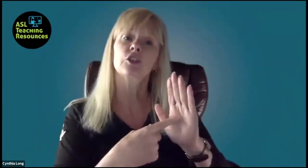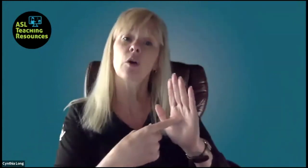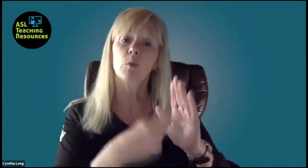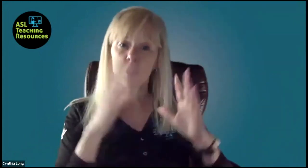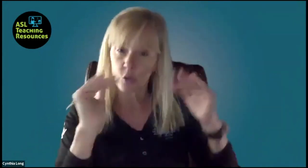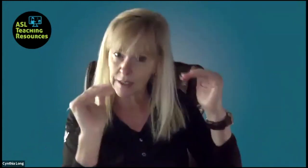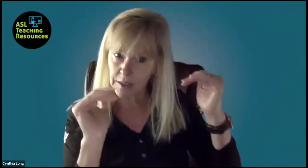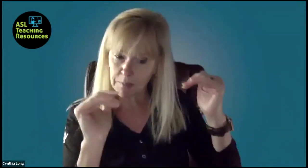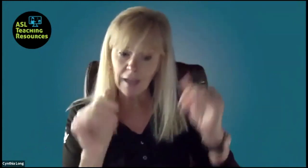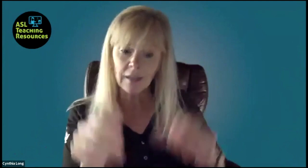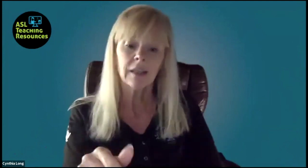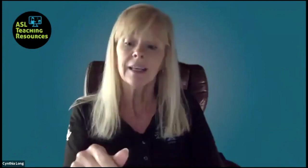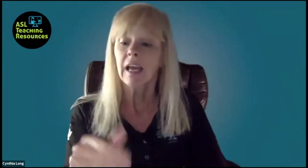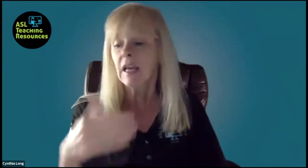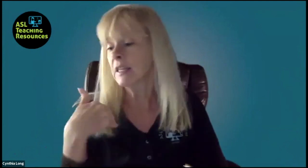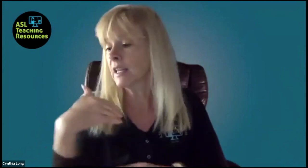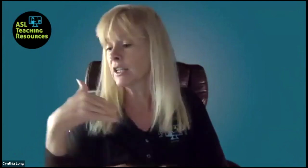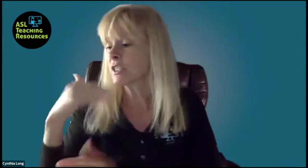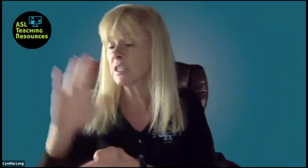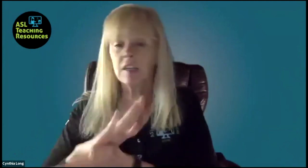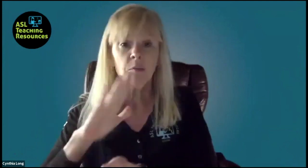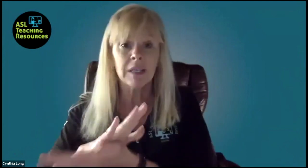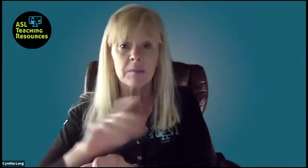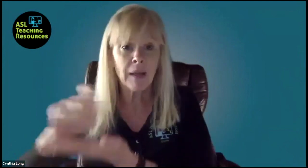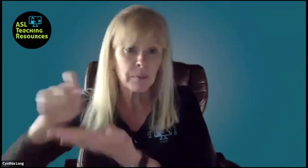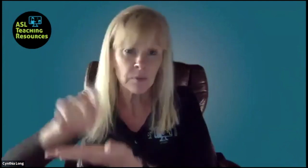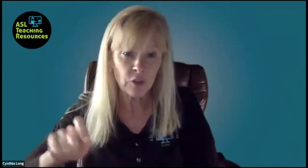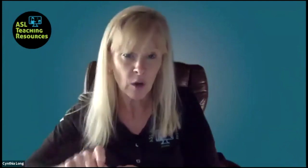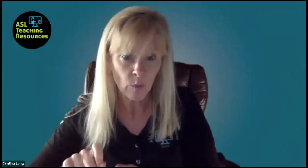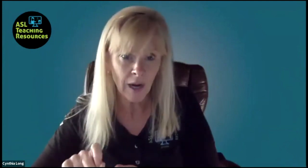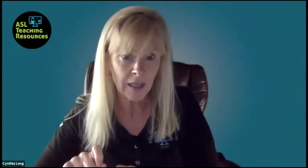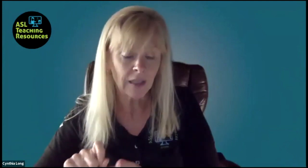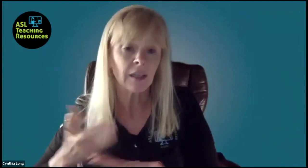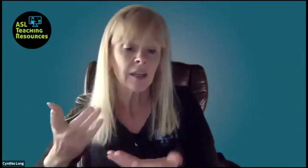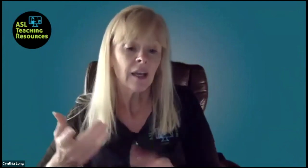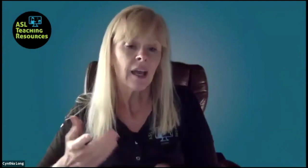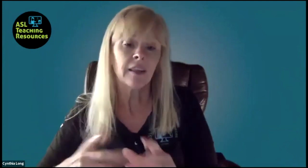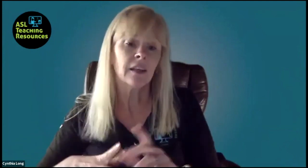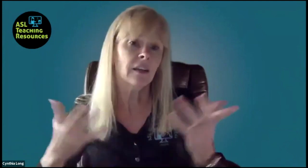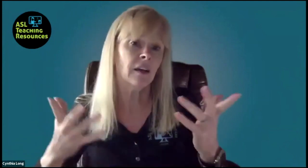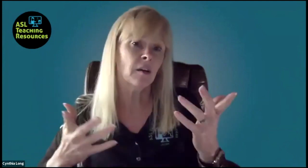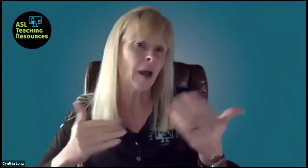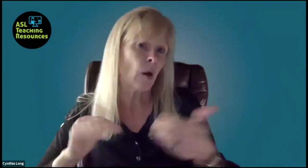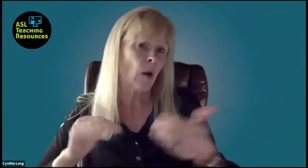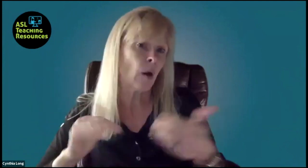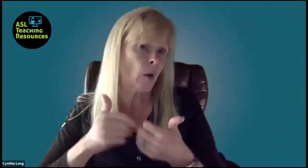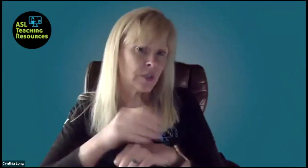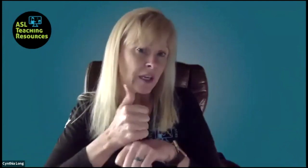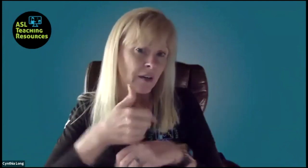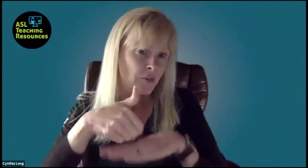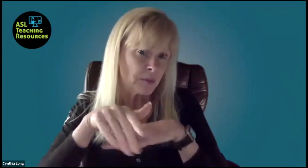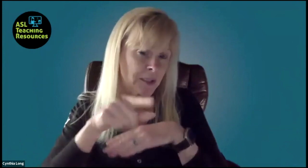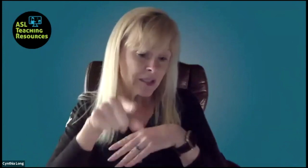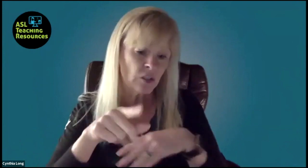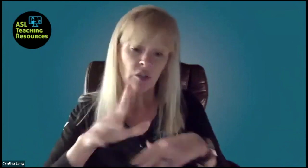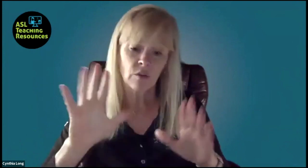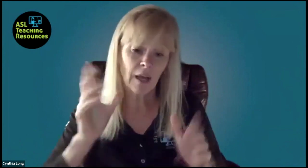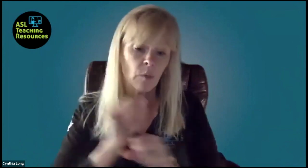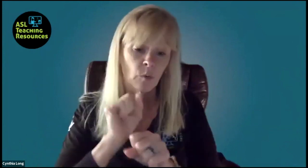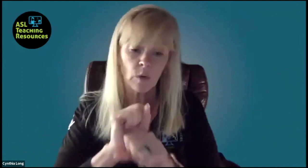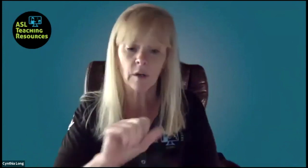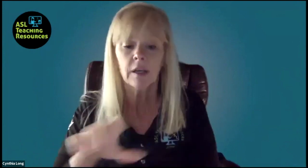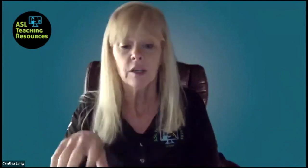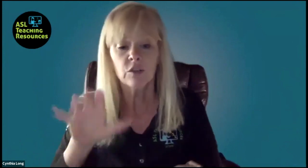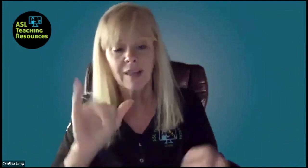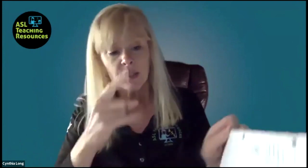and show them what you expect. And then they just get another piece of paper and start writing. And then however you set it up for them to send to you,